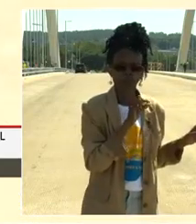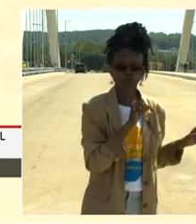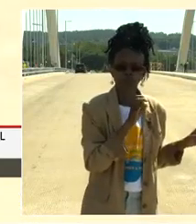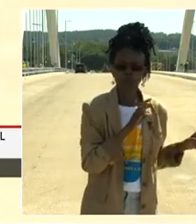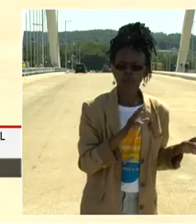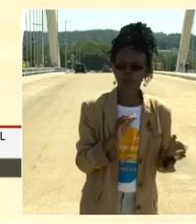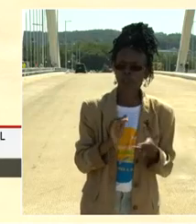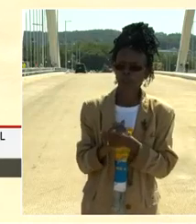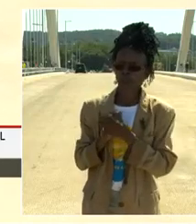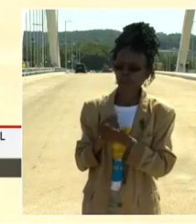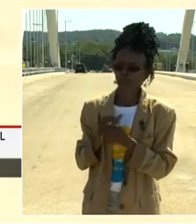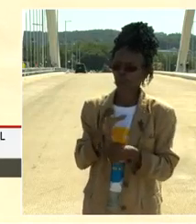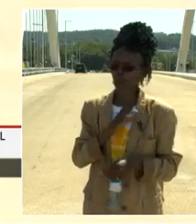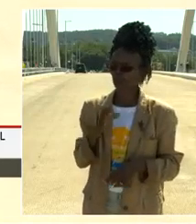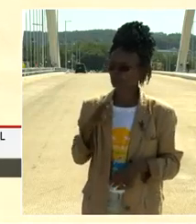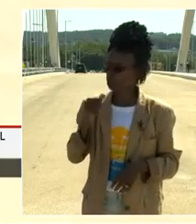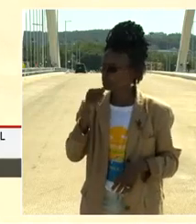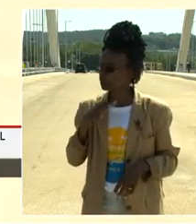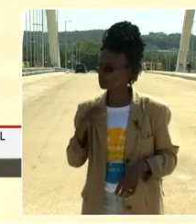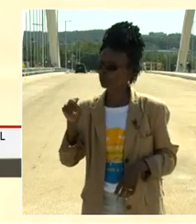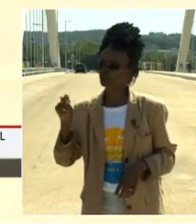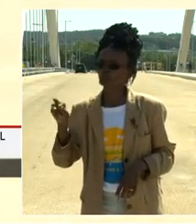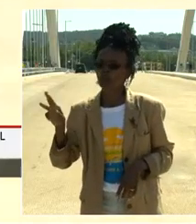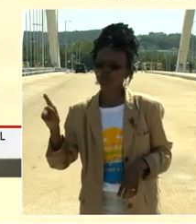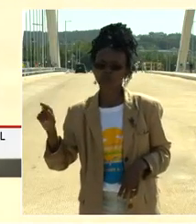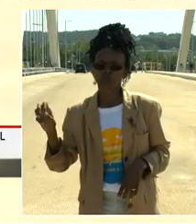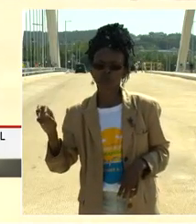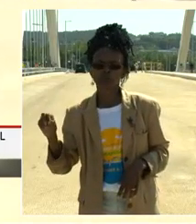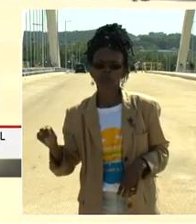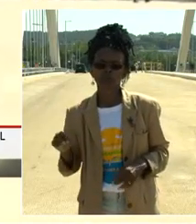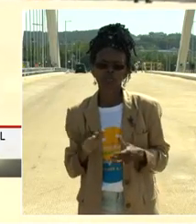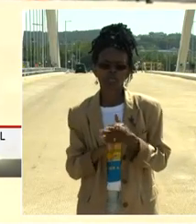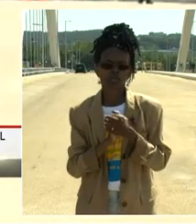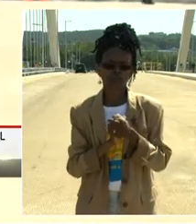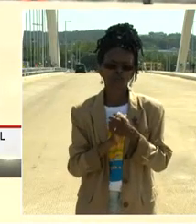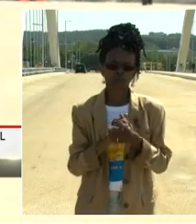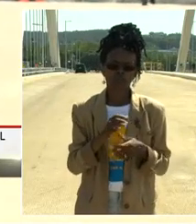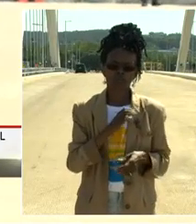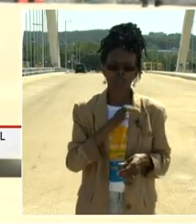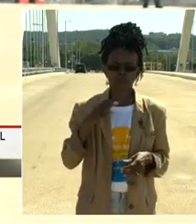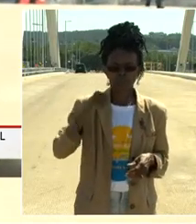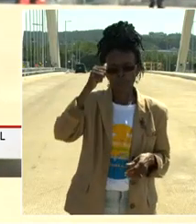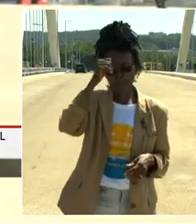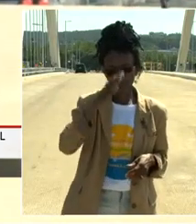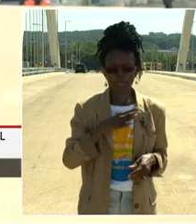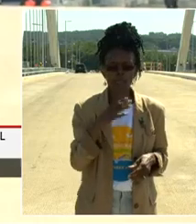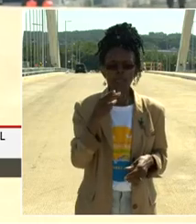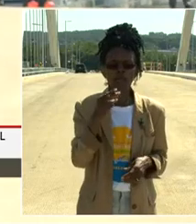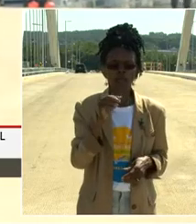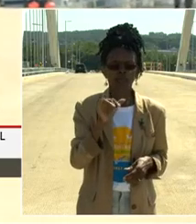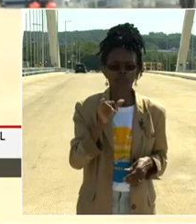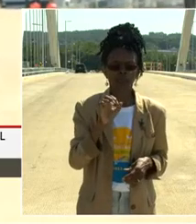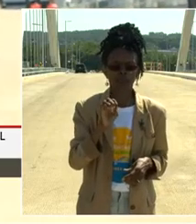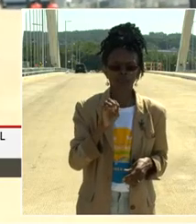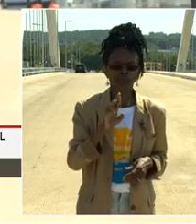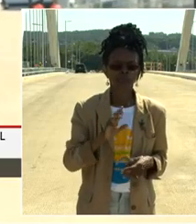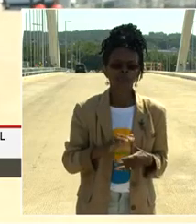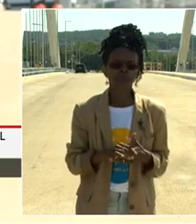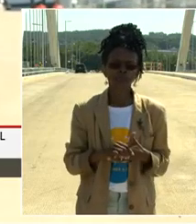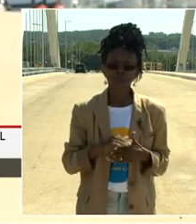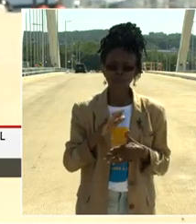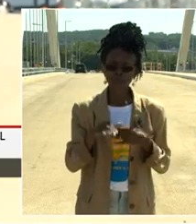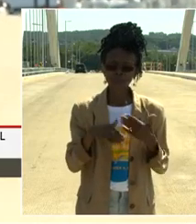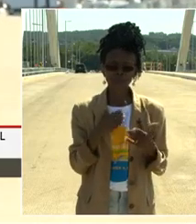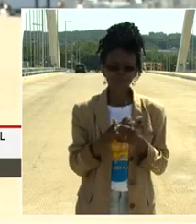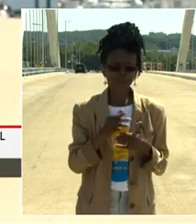Congratulations, Congresswoman Norton. Congratulations, Congressman Hoyer. To all the DDOT